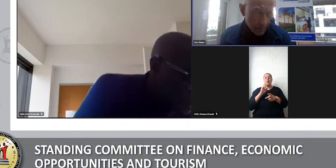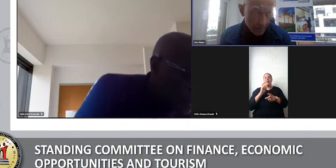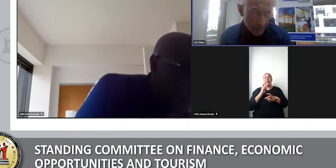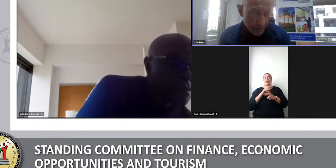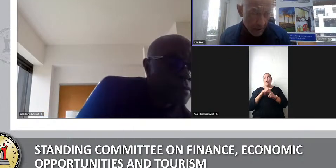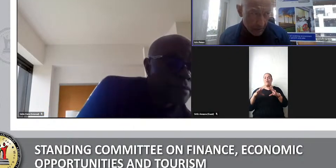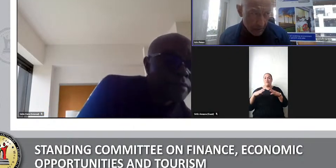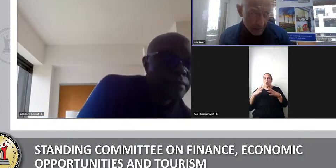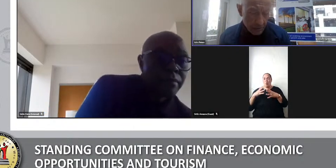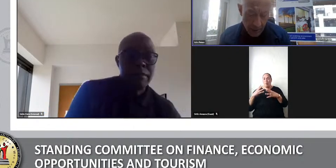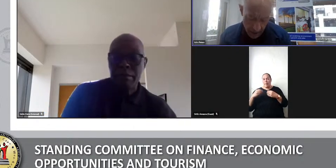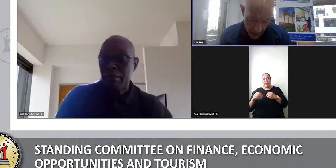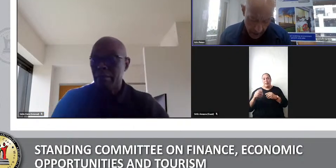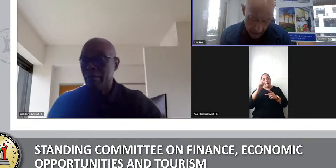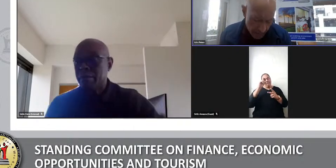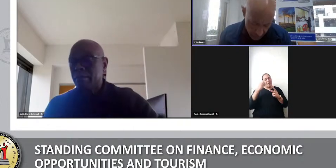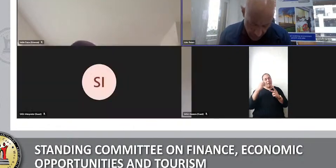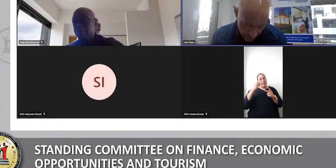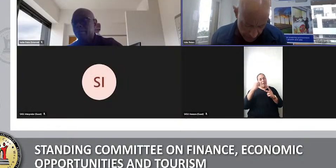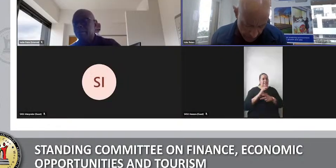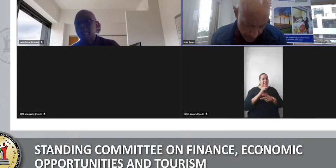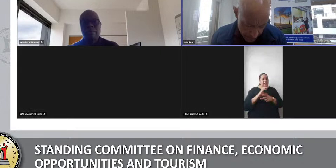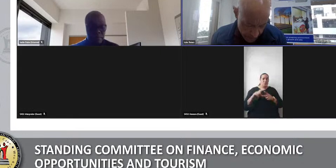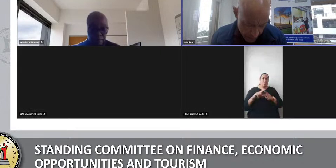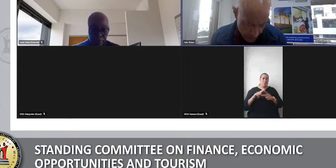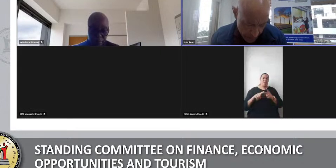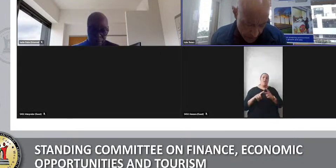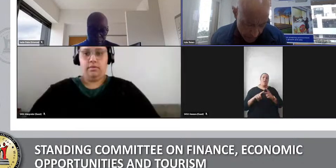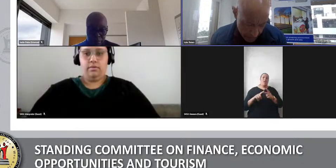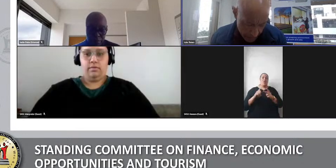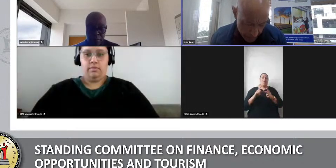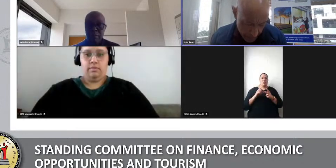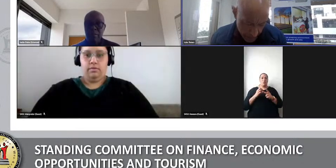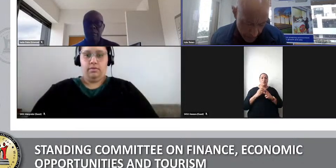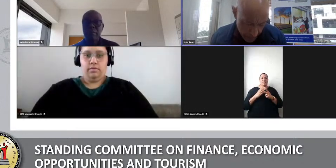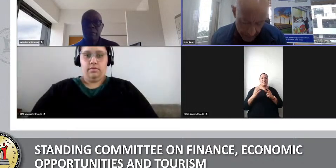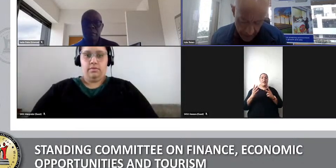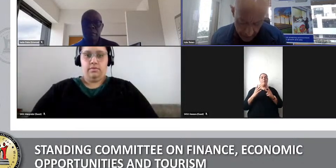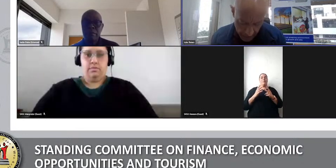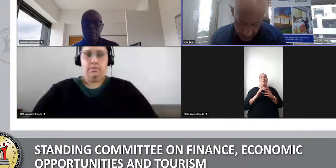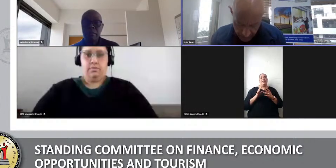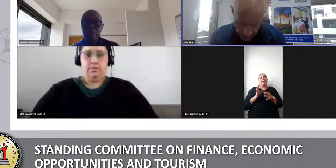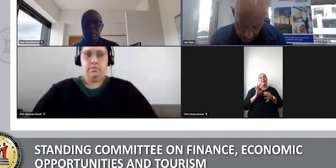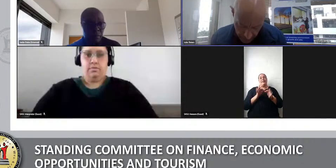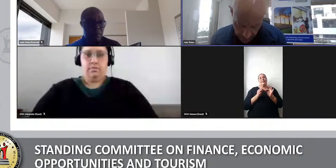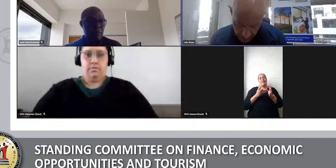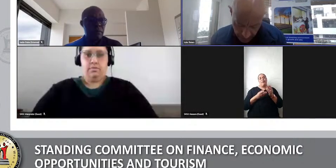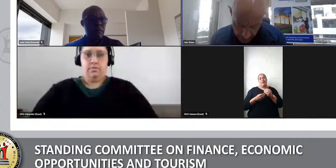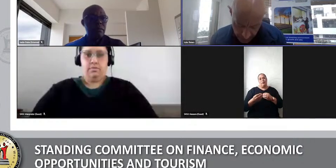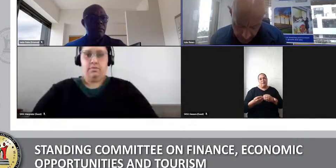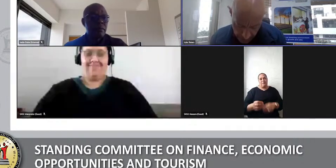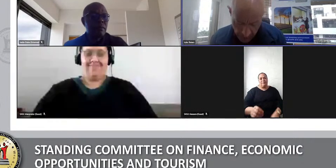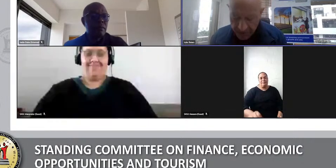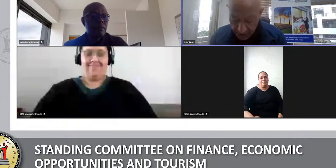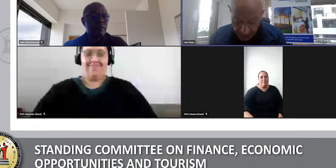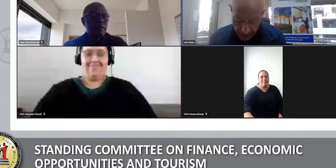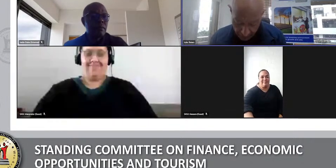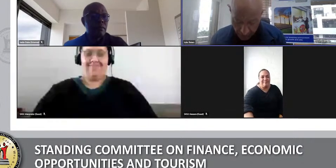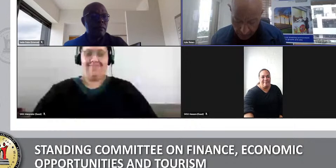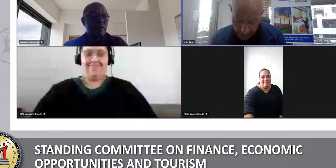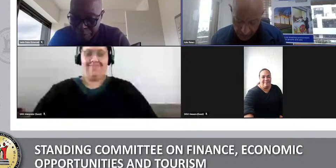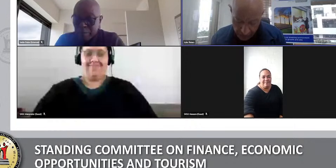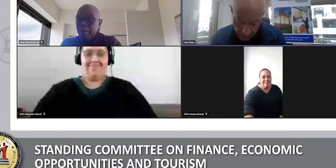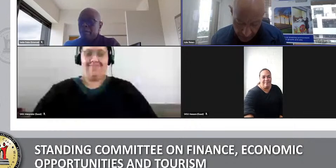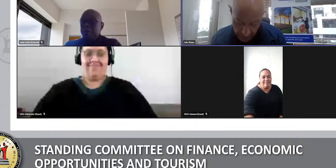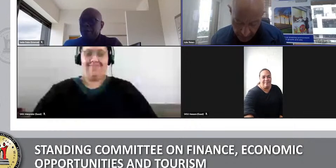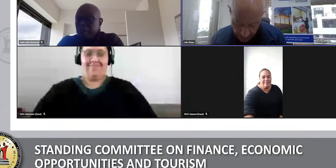the Black Business Council, and it also comes sometimes through Cape Chamber. So those chambers of commerce, and even